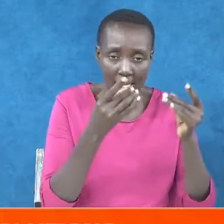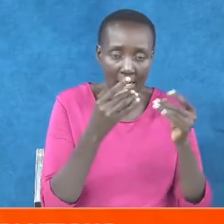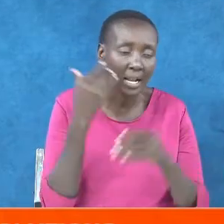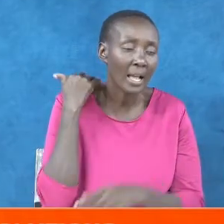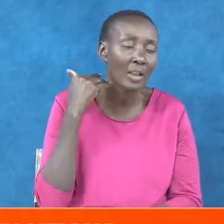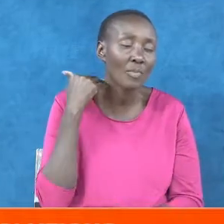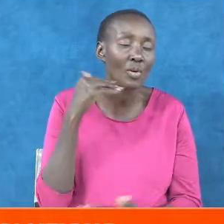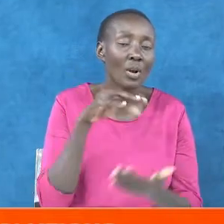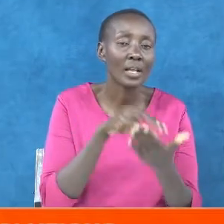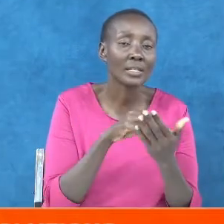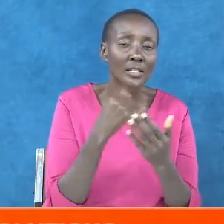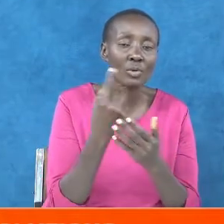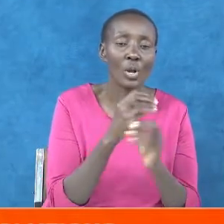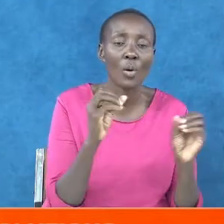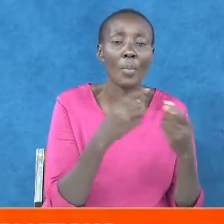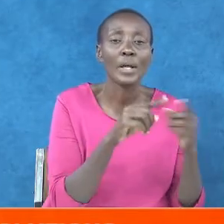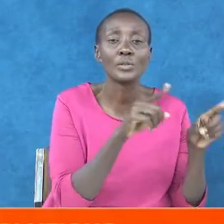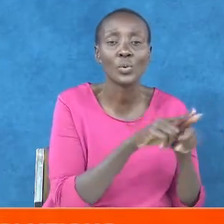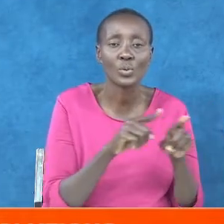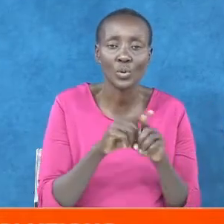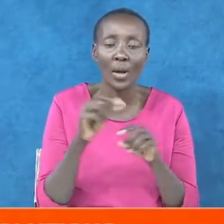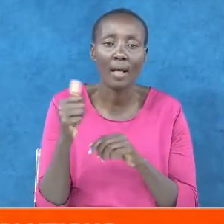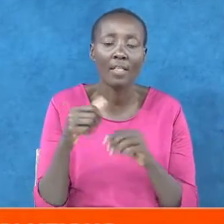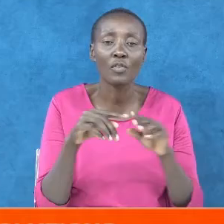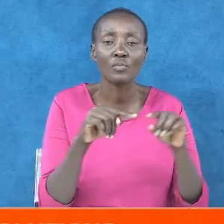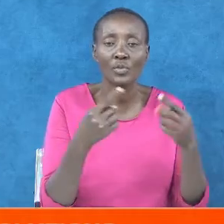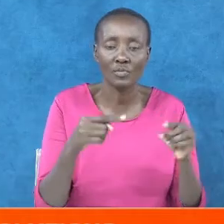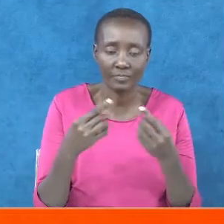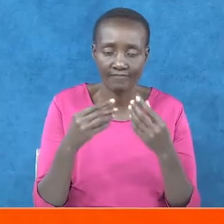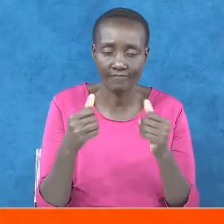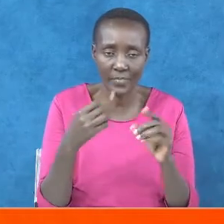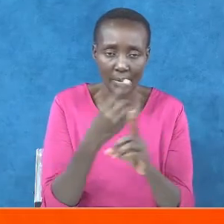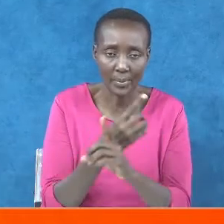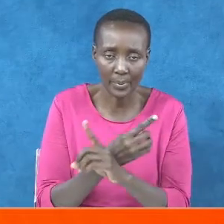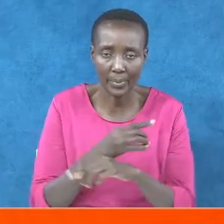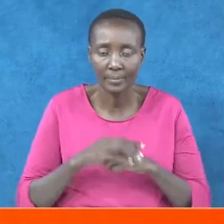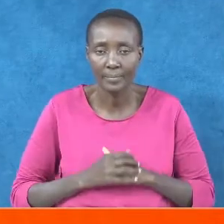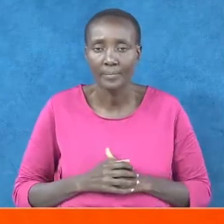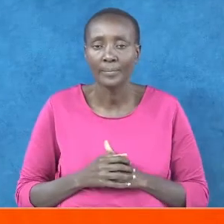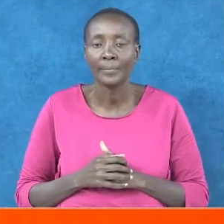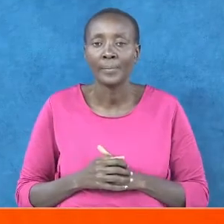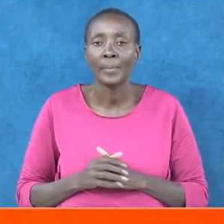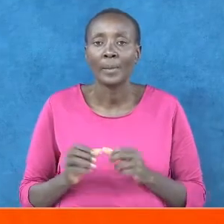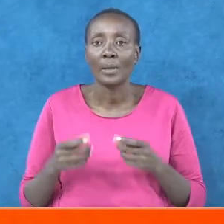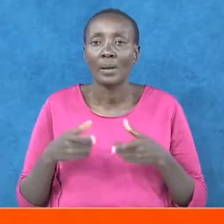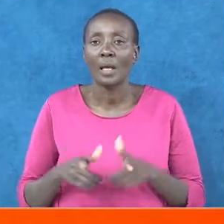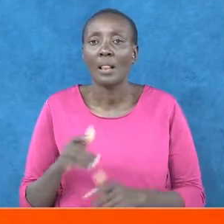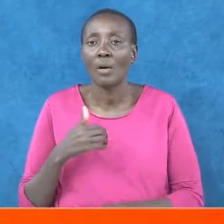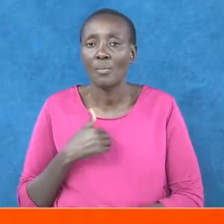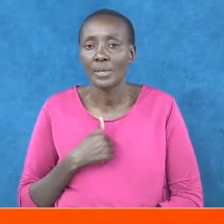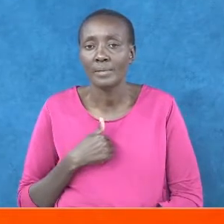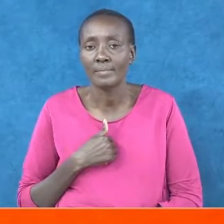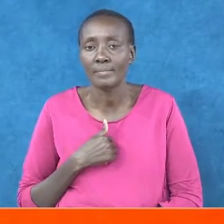criminal settings, but there are also forms of alternative dispute resolutions for transactional matters. Right. And allow me